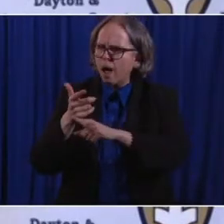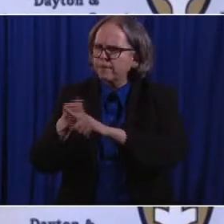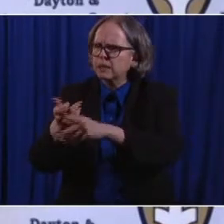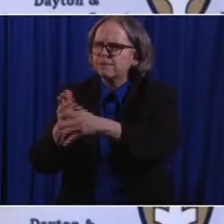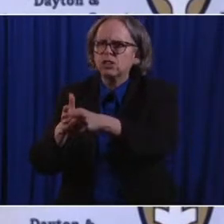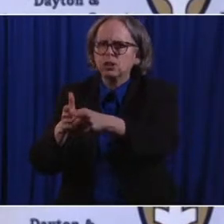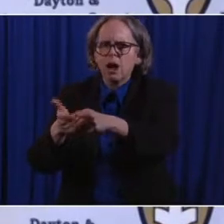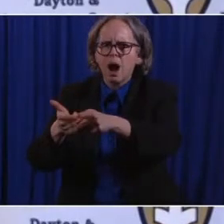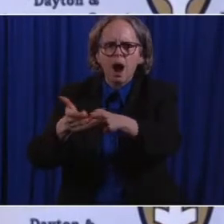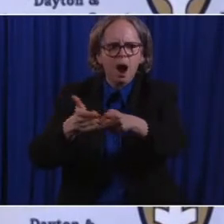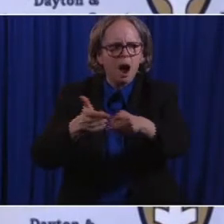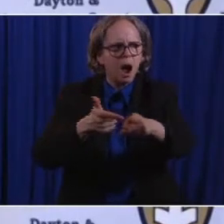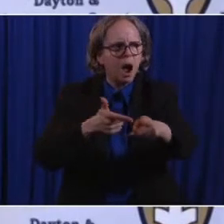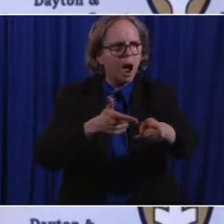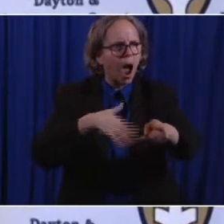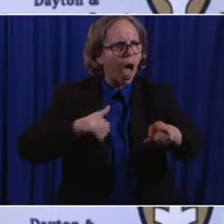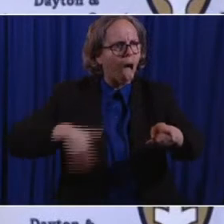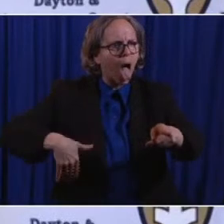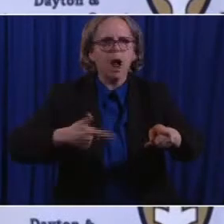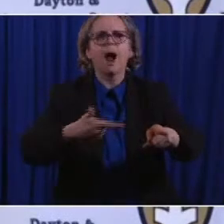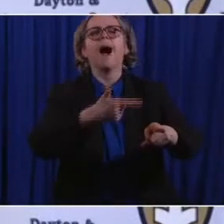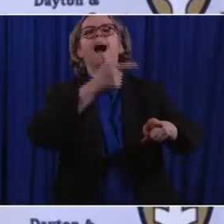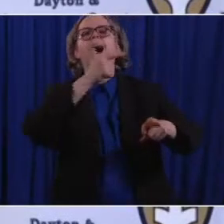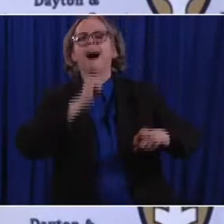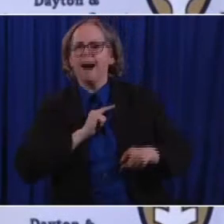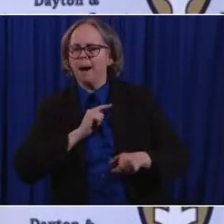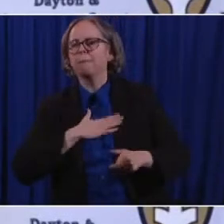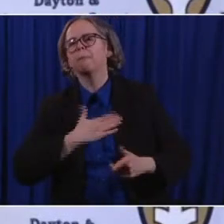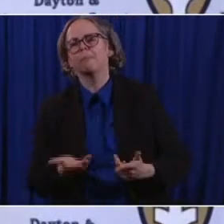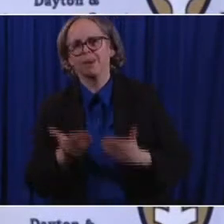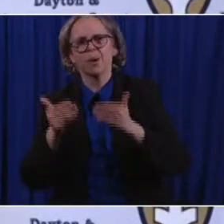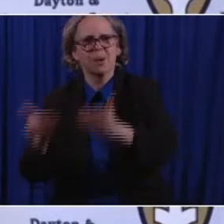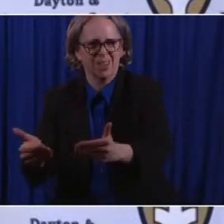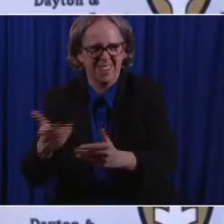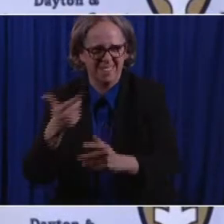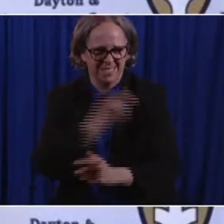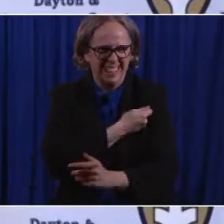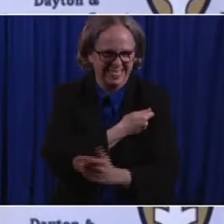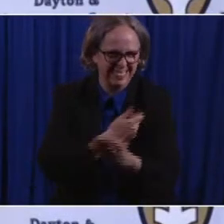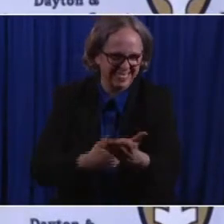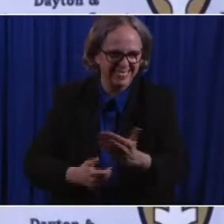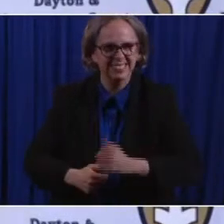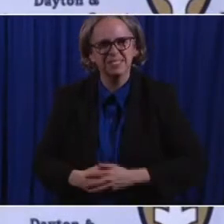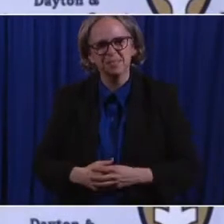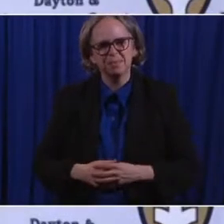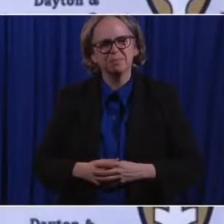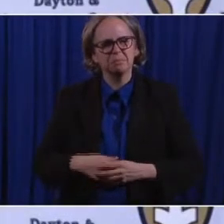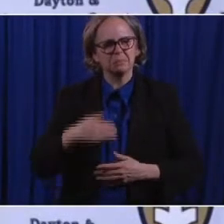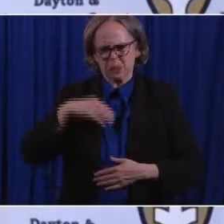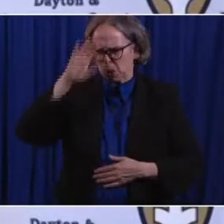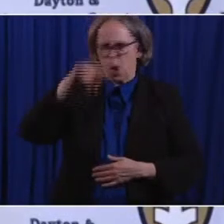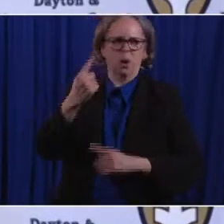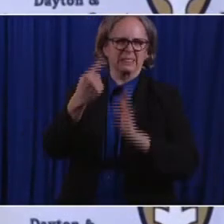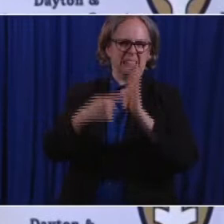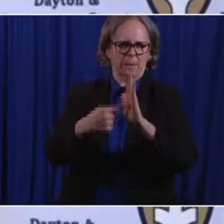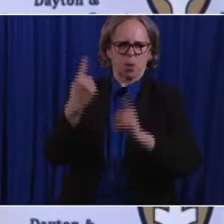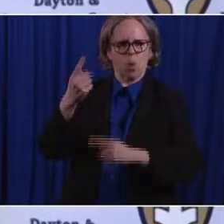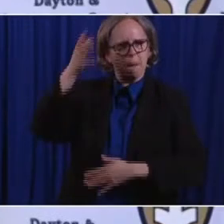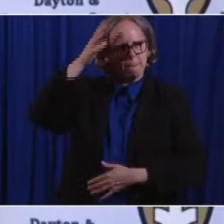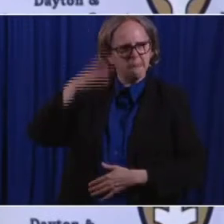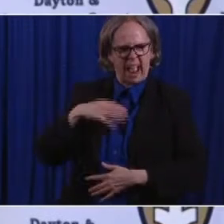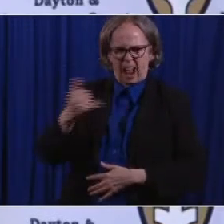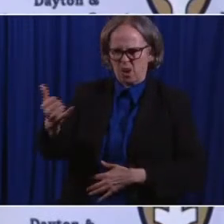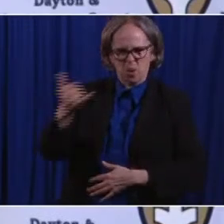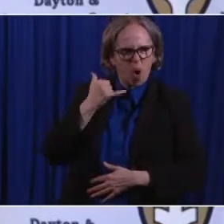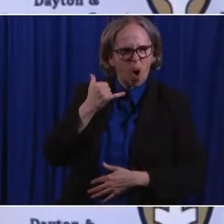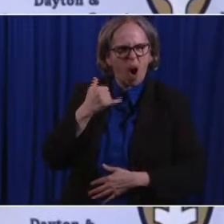up. And I recall one man that Fran and I talked to, and he said, I'm the first one in my family